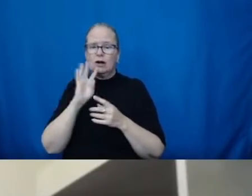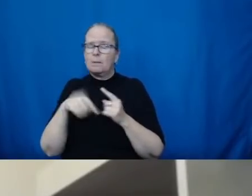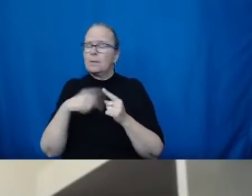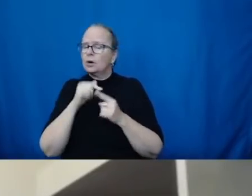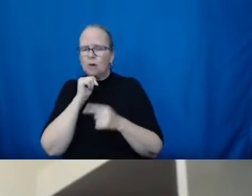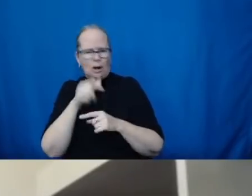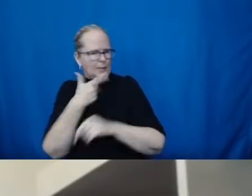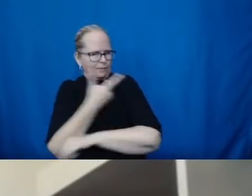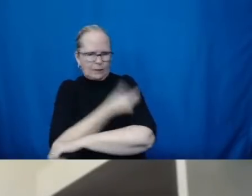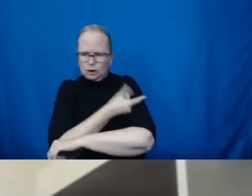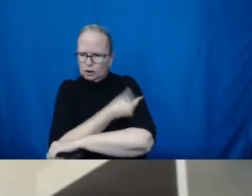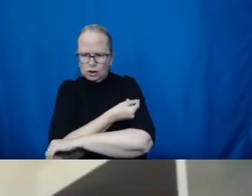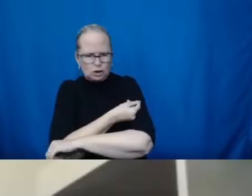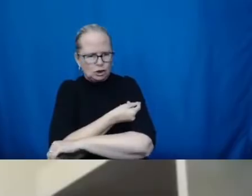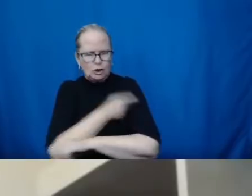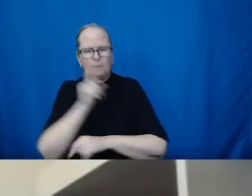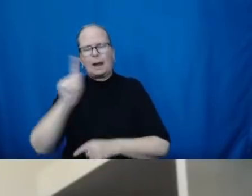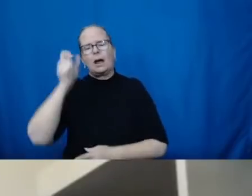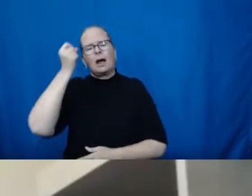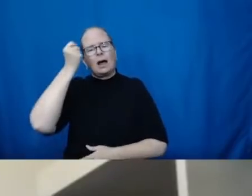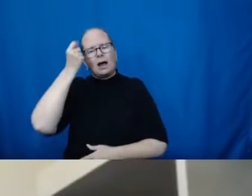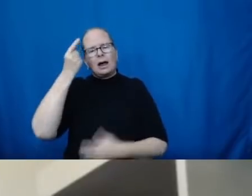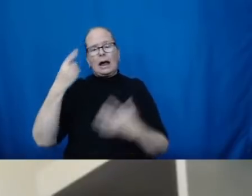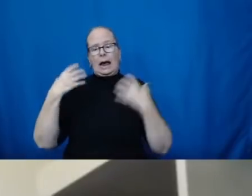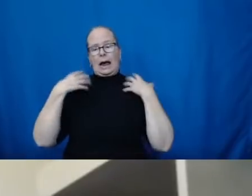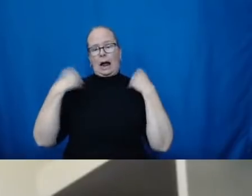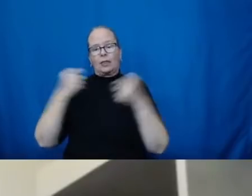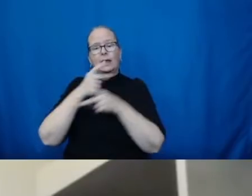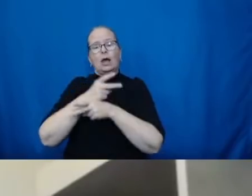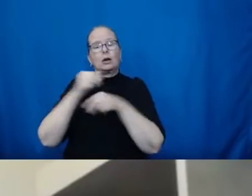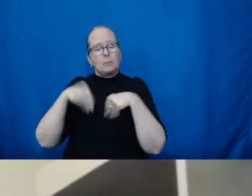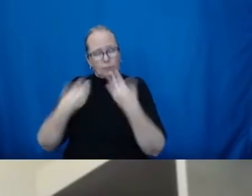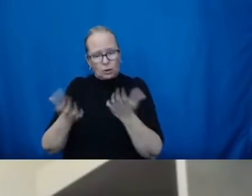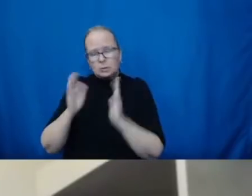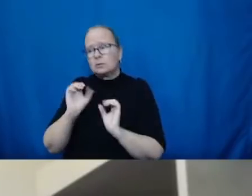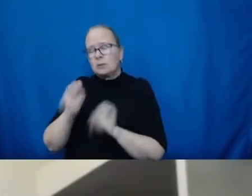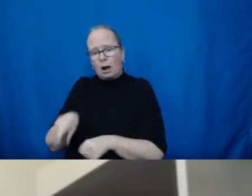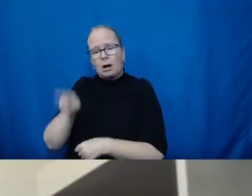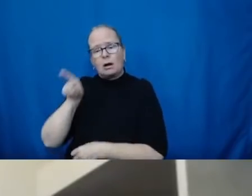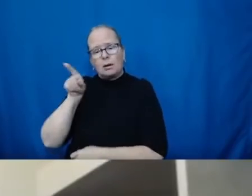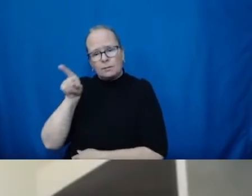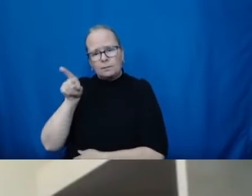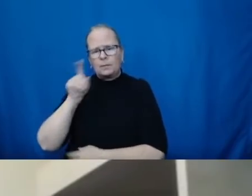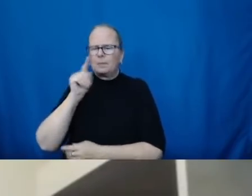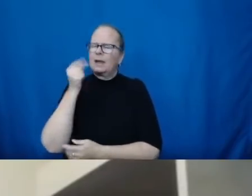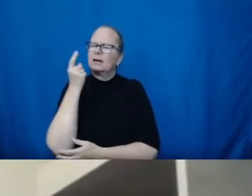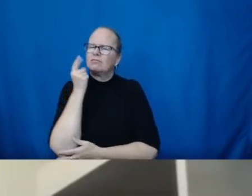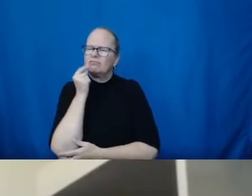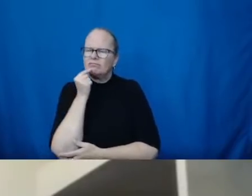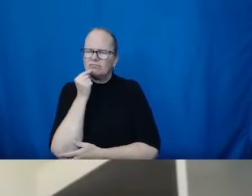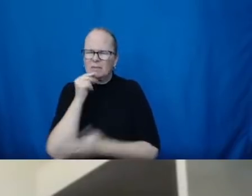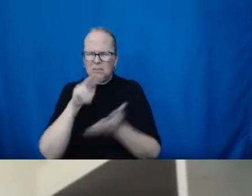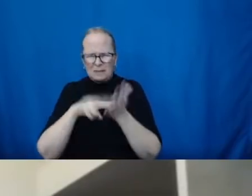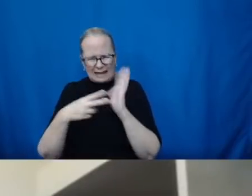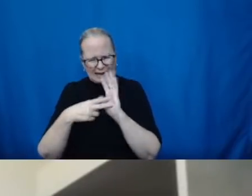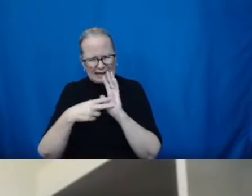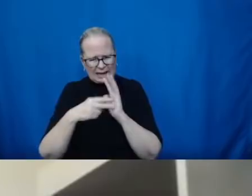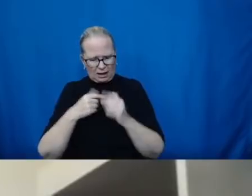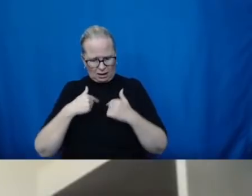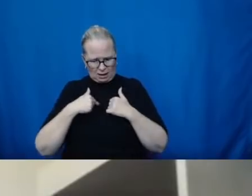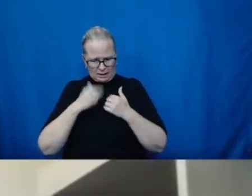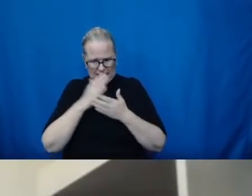all, not everybody has a trusted healthcare provider. Second of all, that's not the right advice when it's someone who doesn't